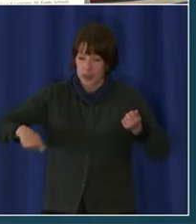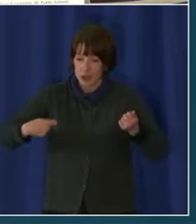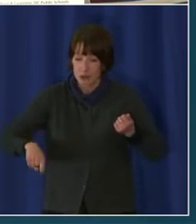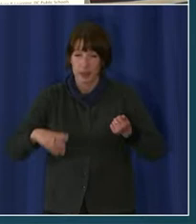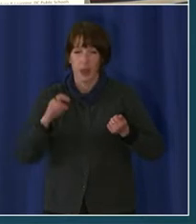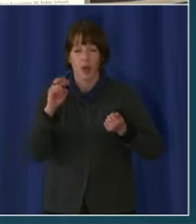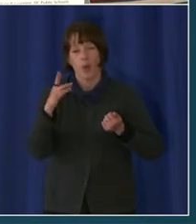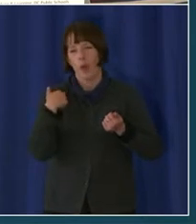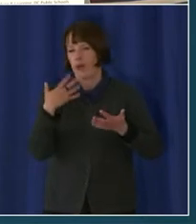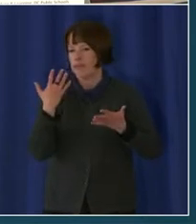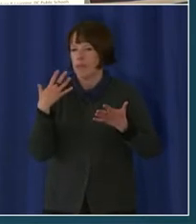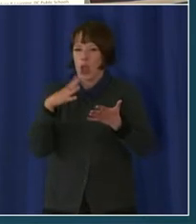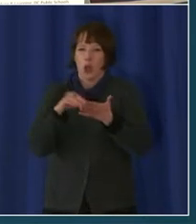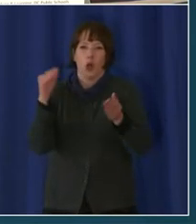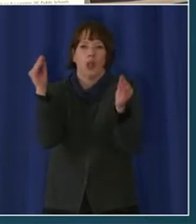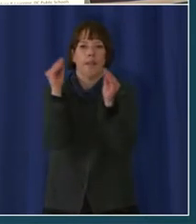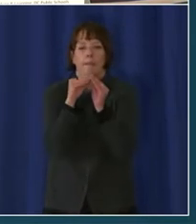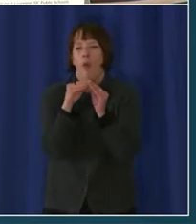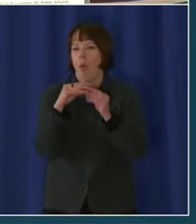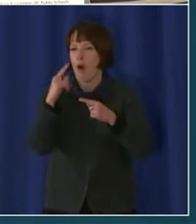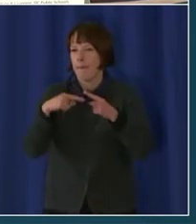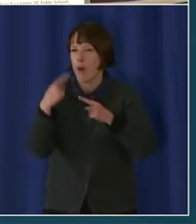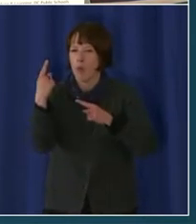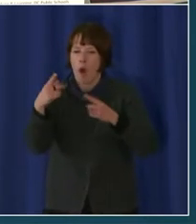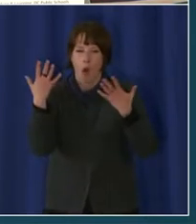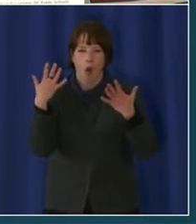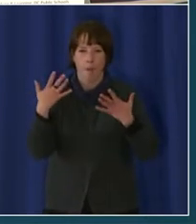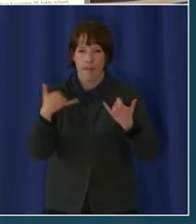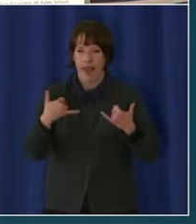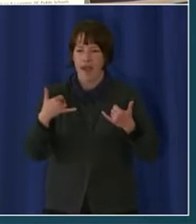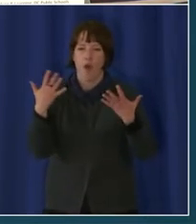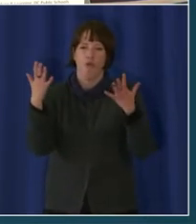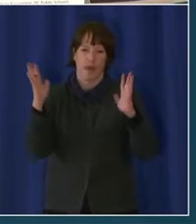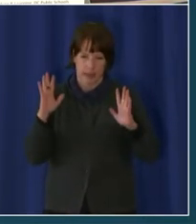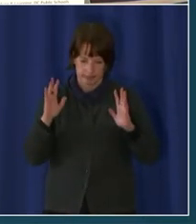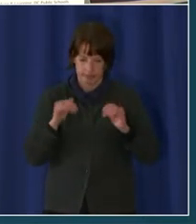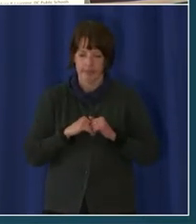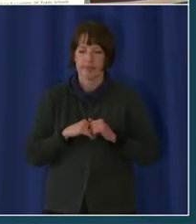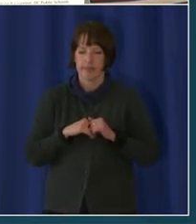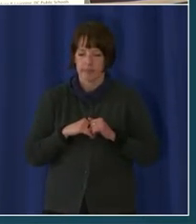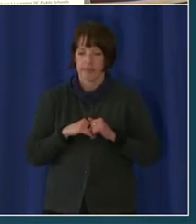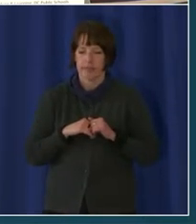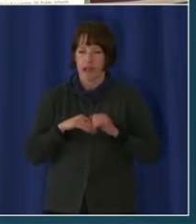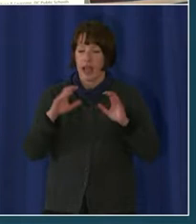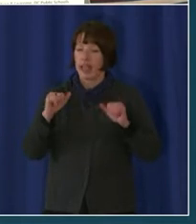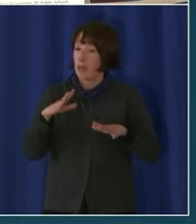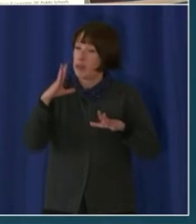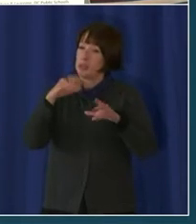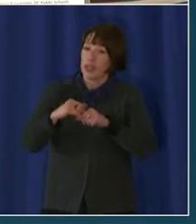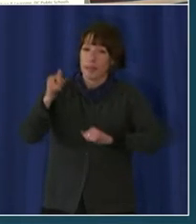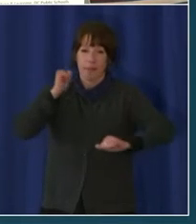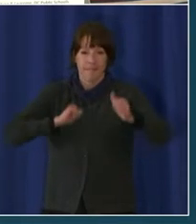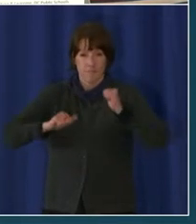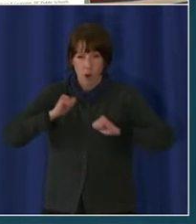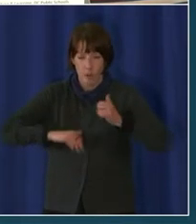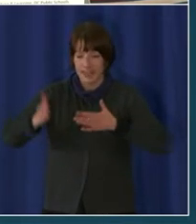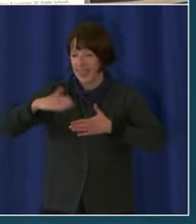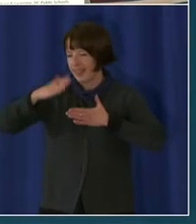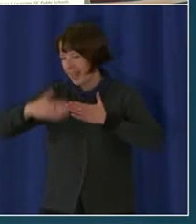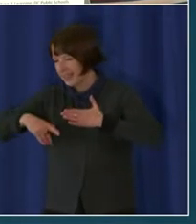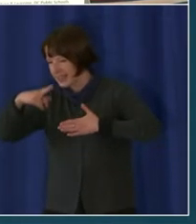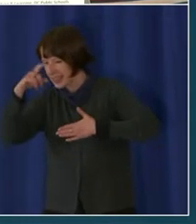their knowledge of an instrument that they already play. And they will have the opportunity to participate in a performance at the end of the